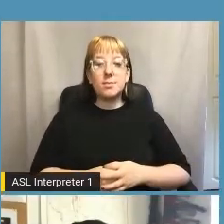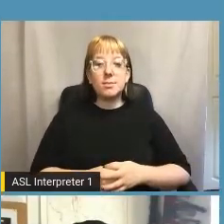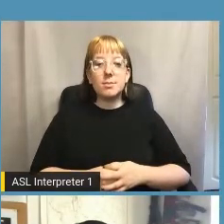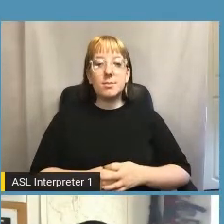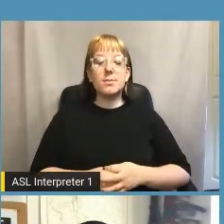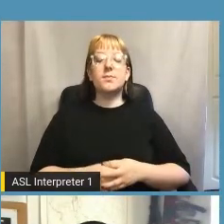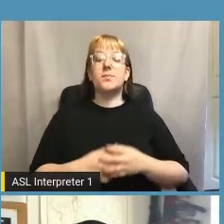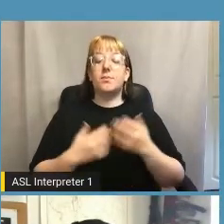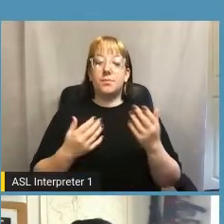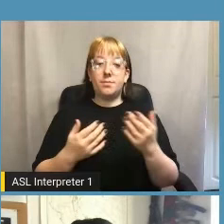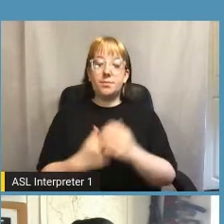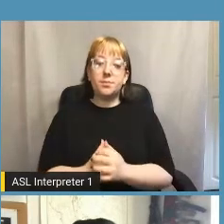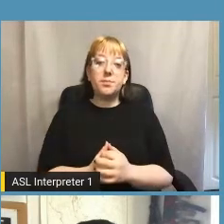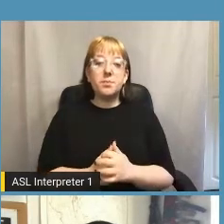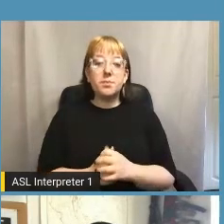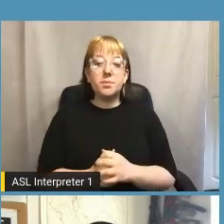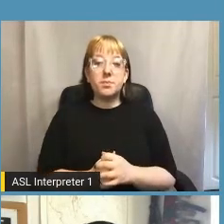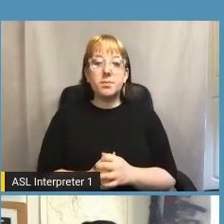So